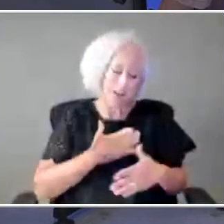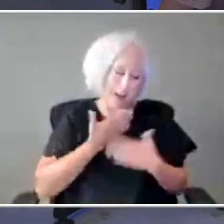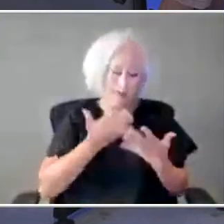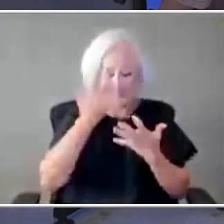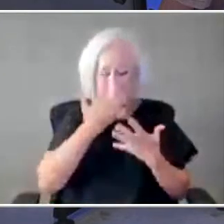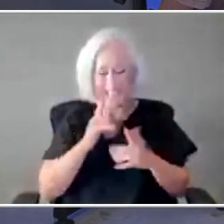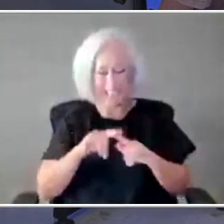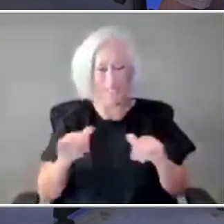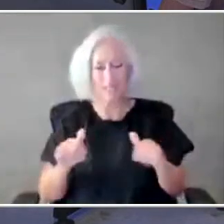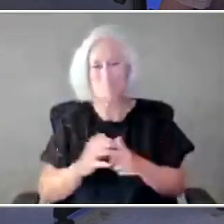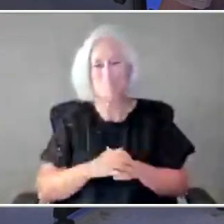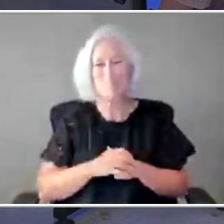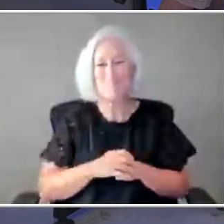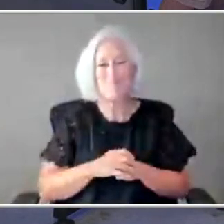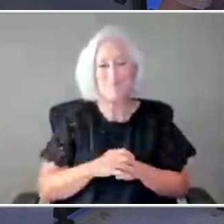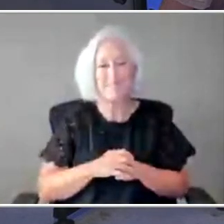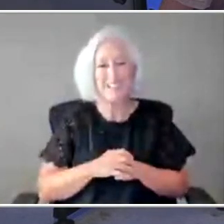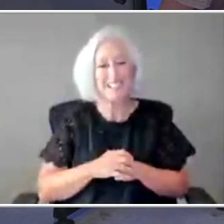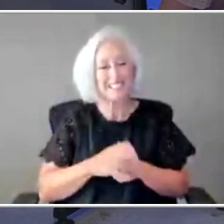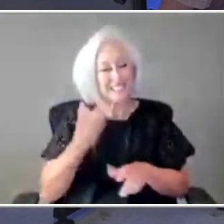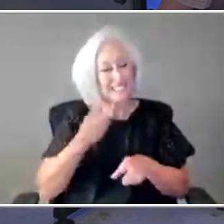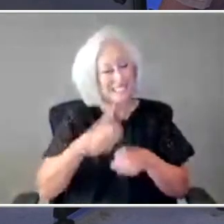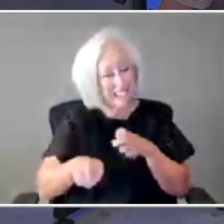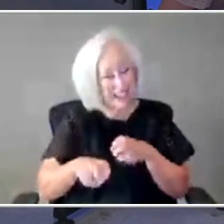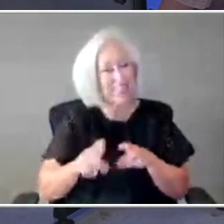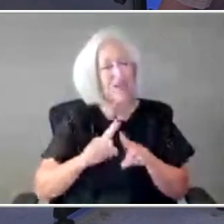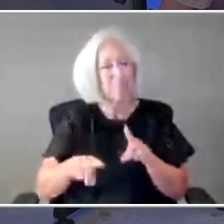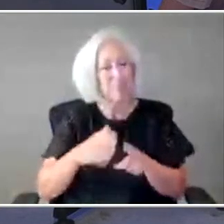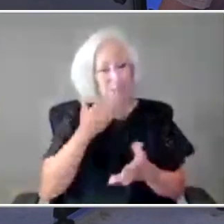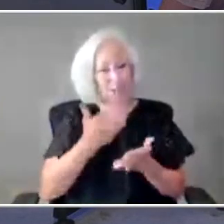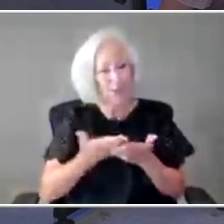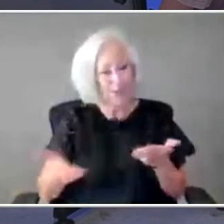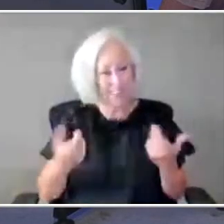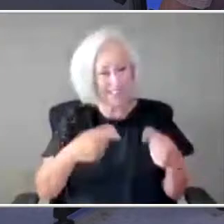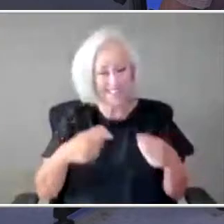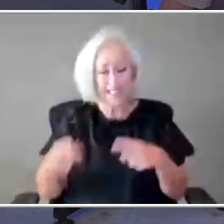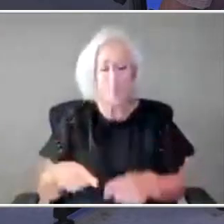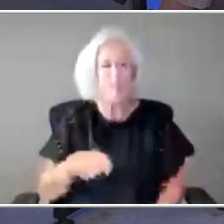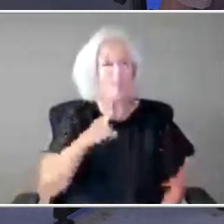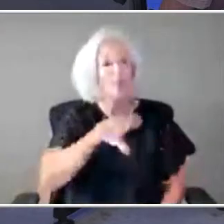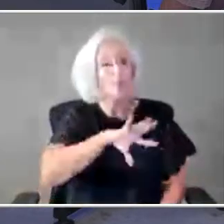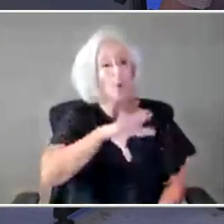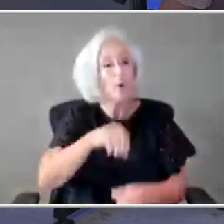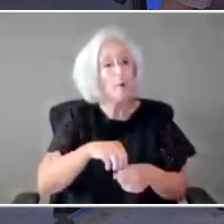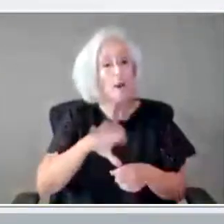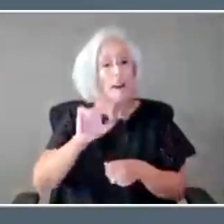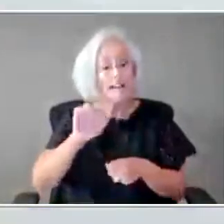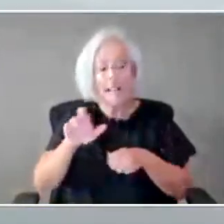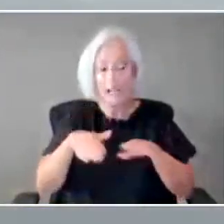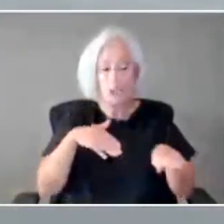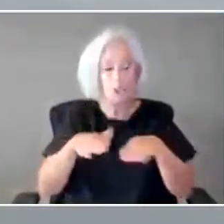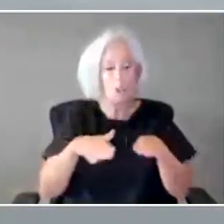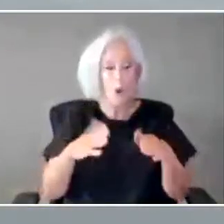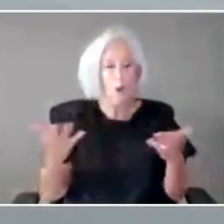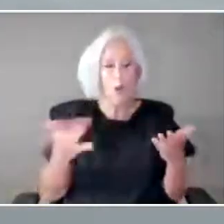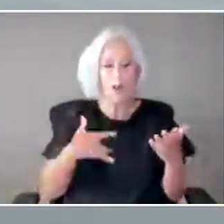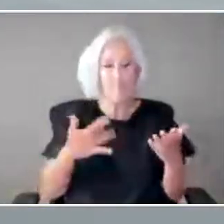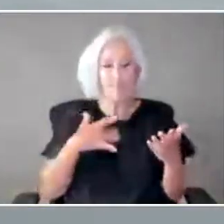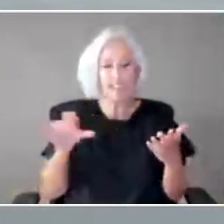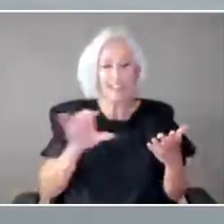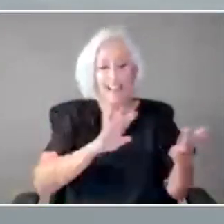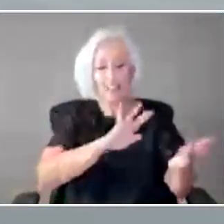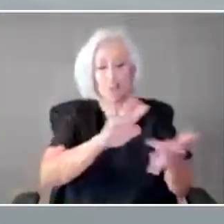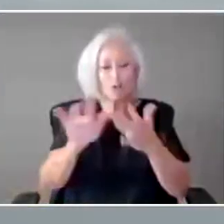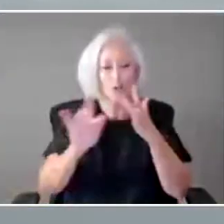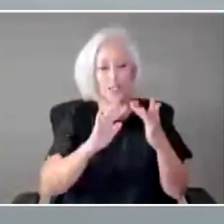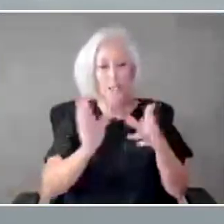but some really good moments happened in there too. Yes. You took part in a cancer walk. What was it like connecting out in the community with these folks? Because